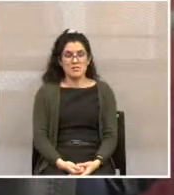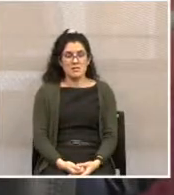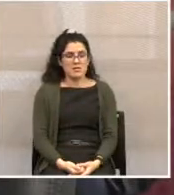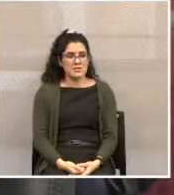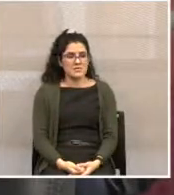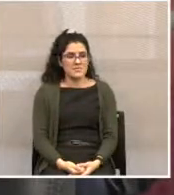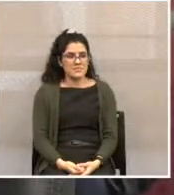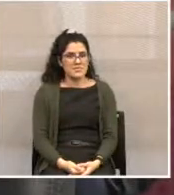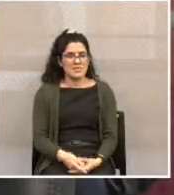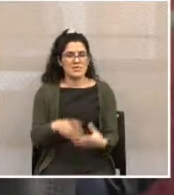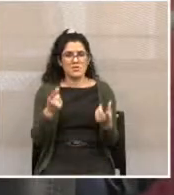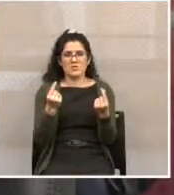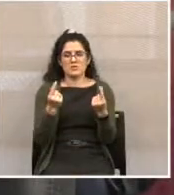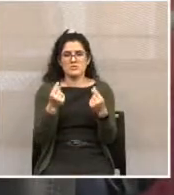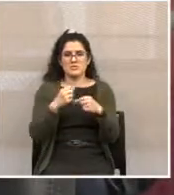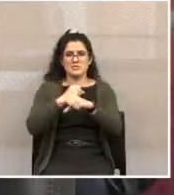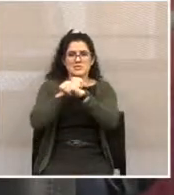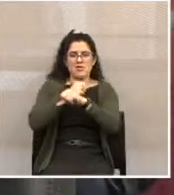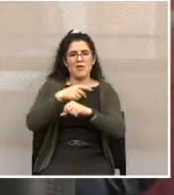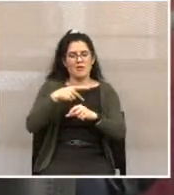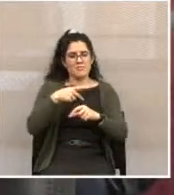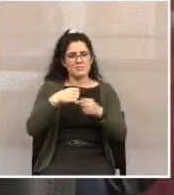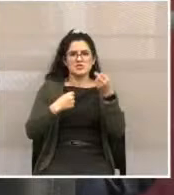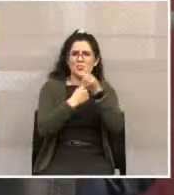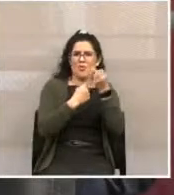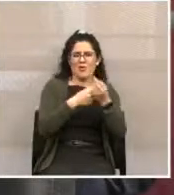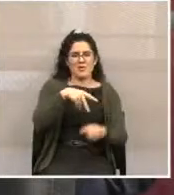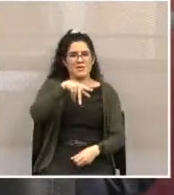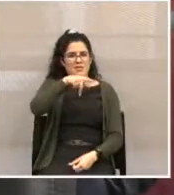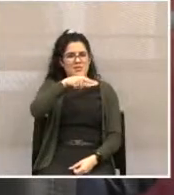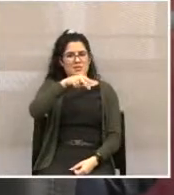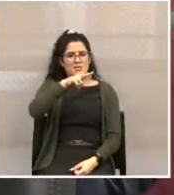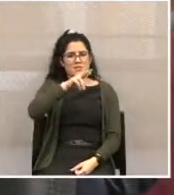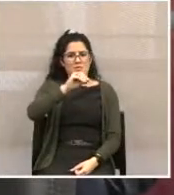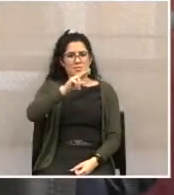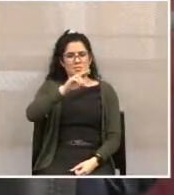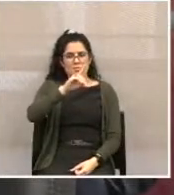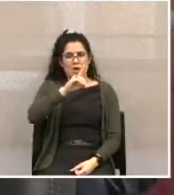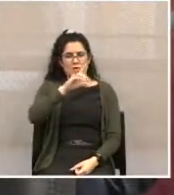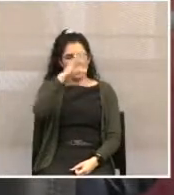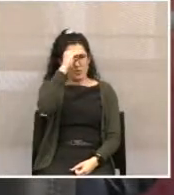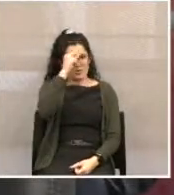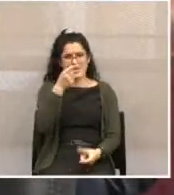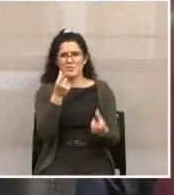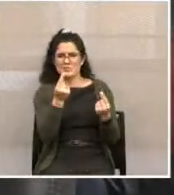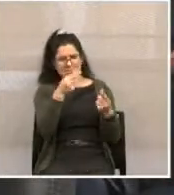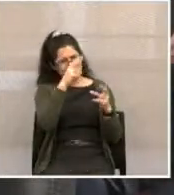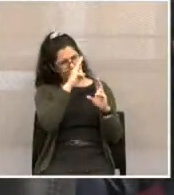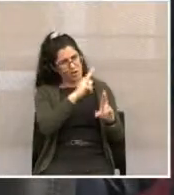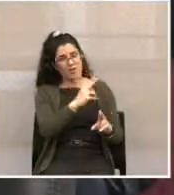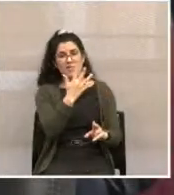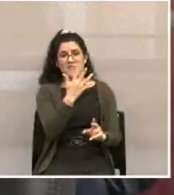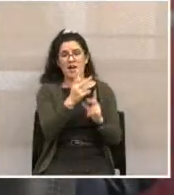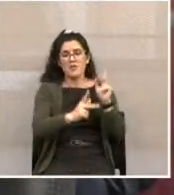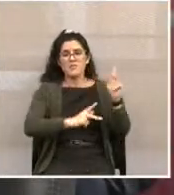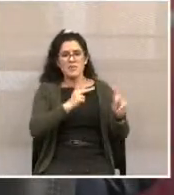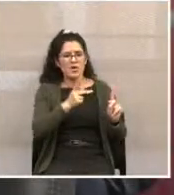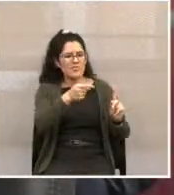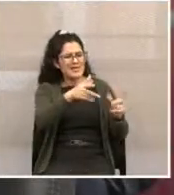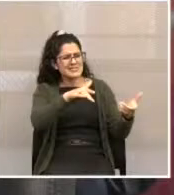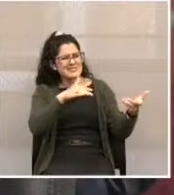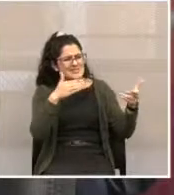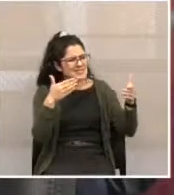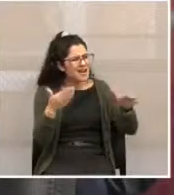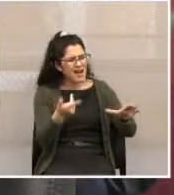in defense of the Proud Boys, as opposed to really honoring the 5 people who lost their lives